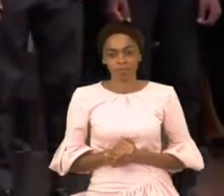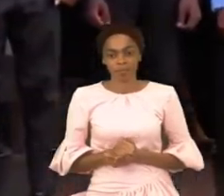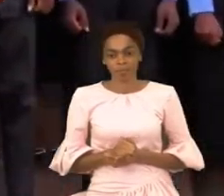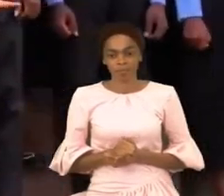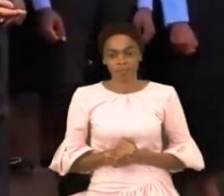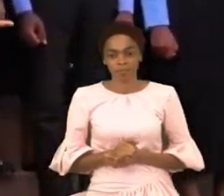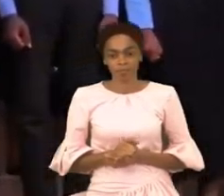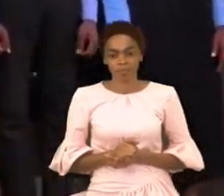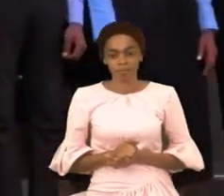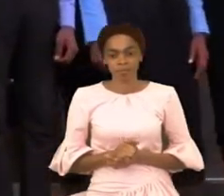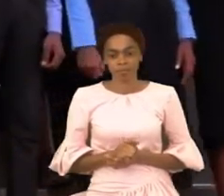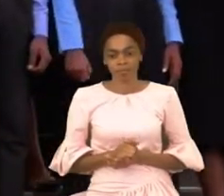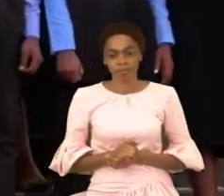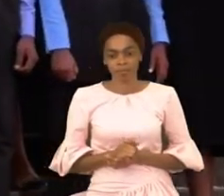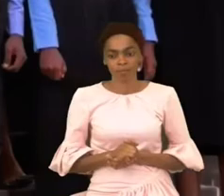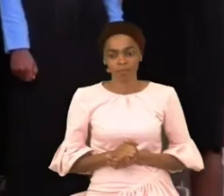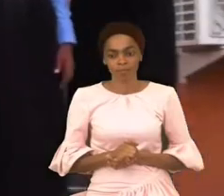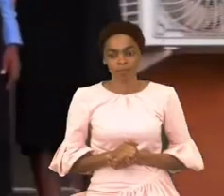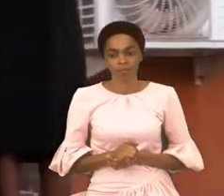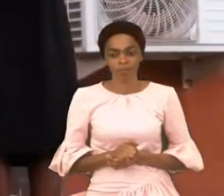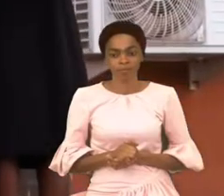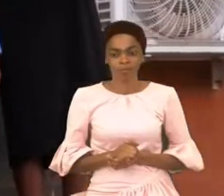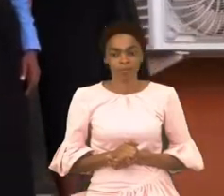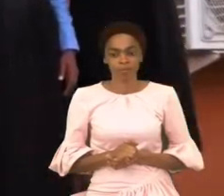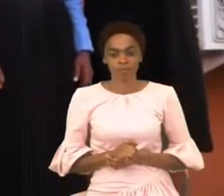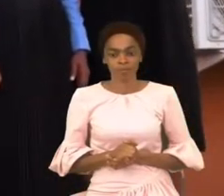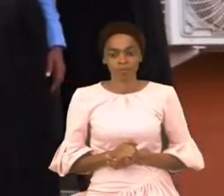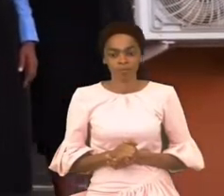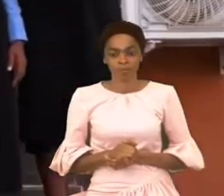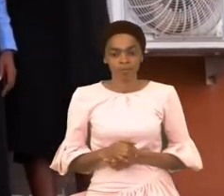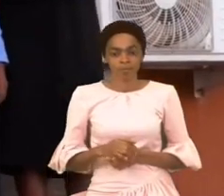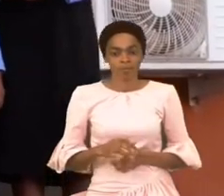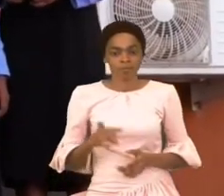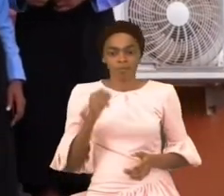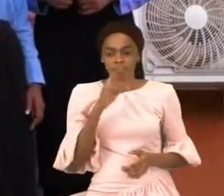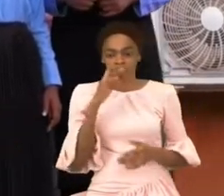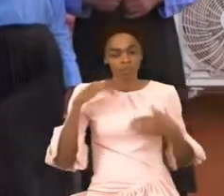Are you tired of chasing pretty